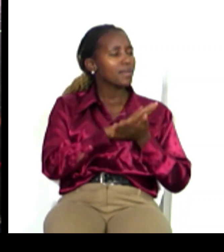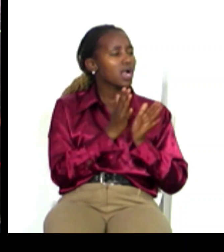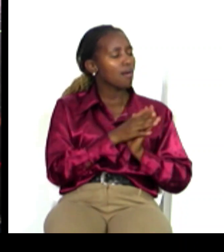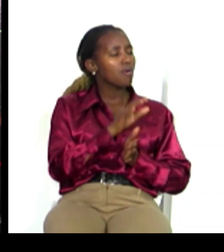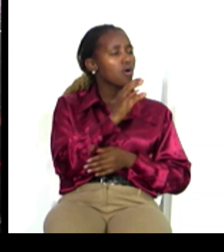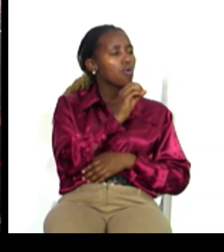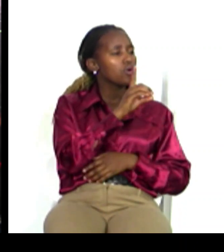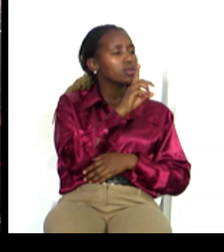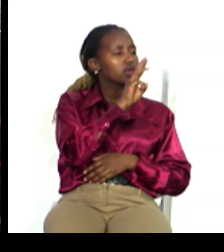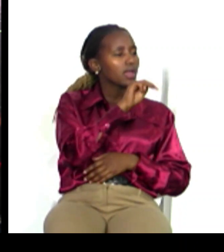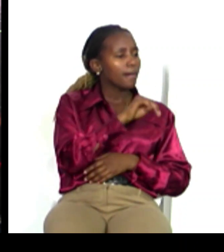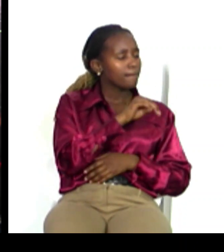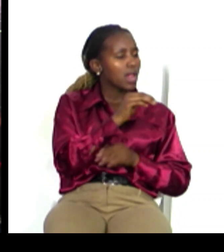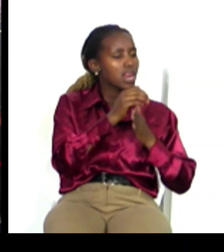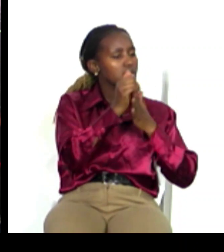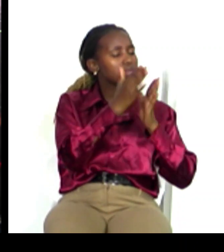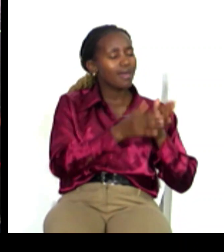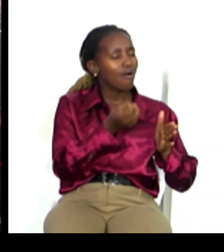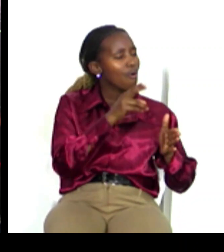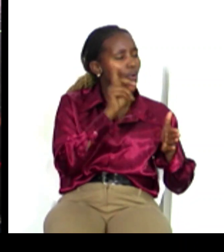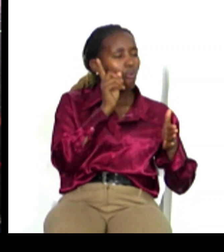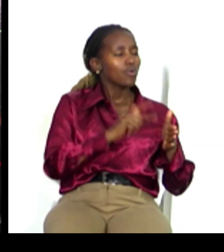leader of